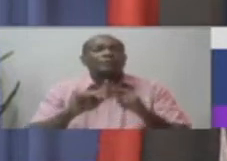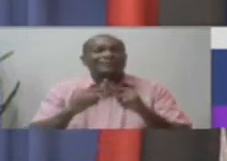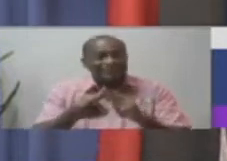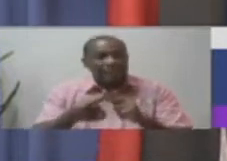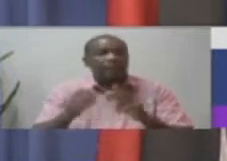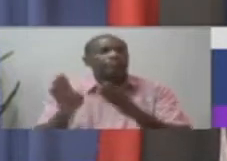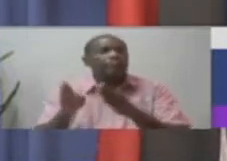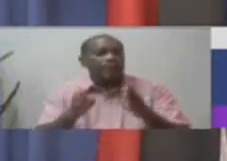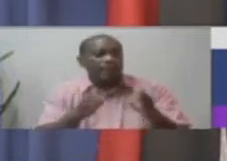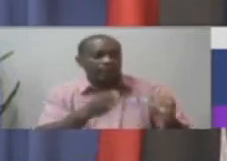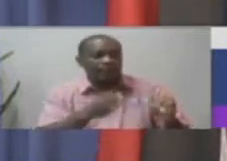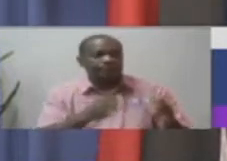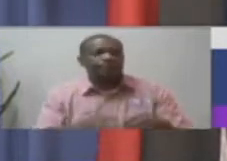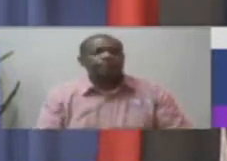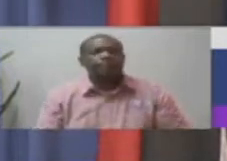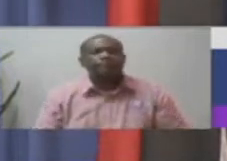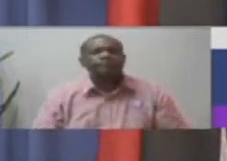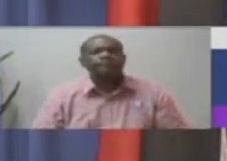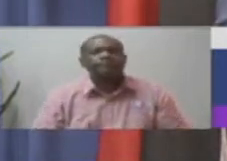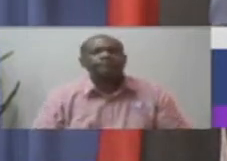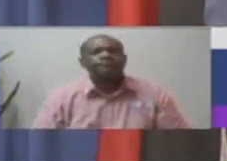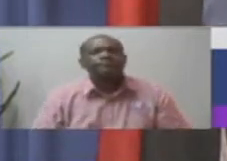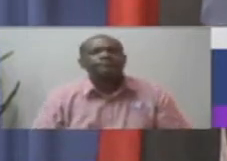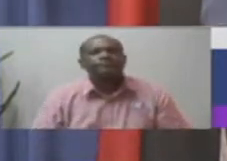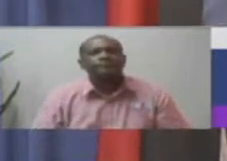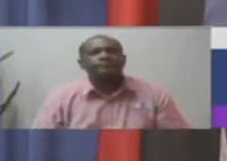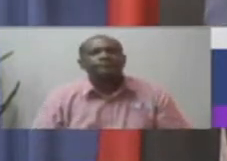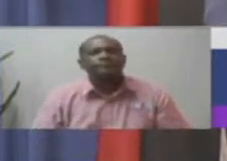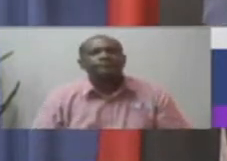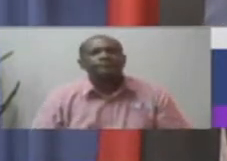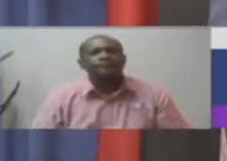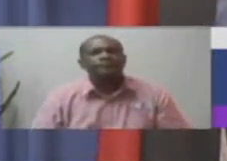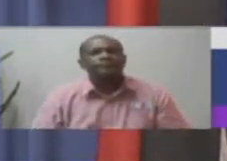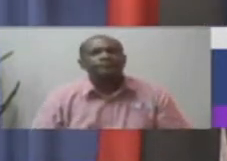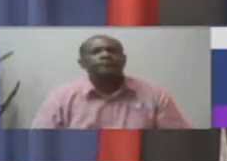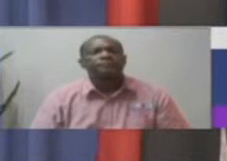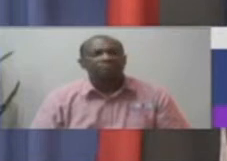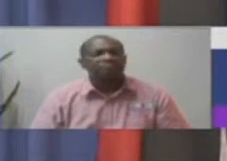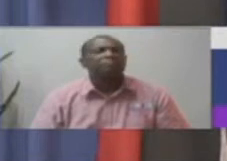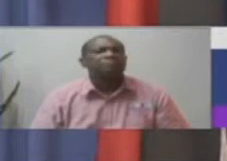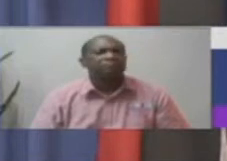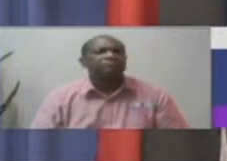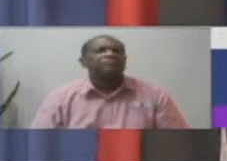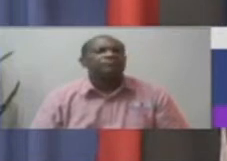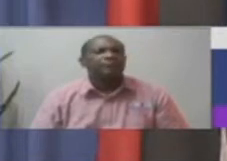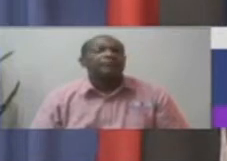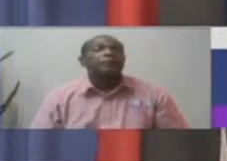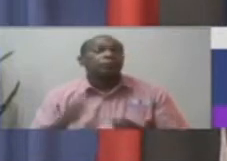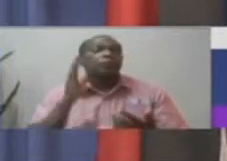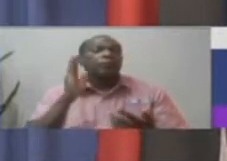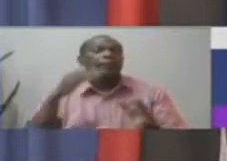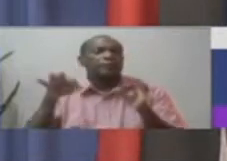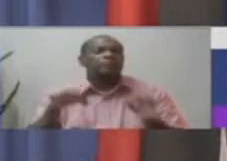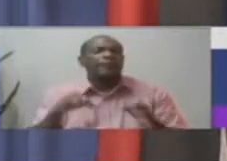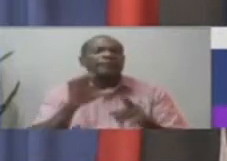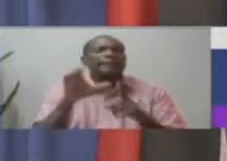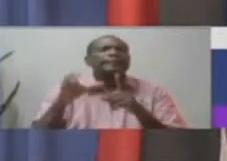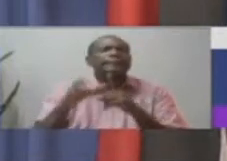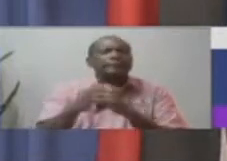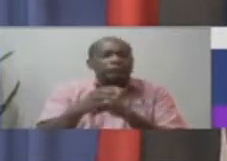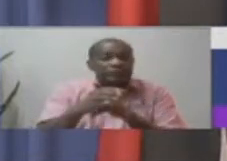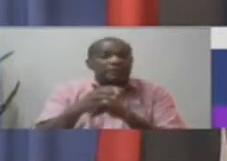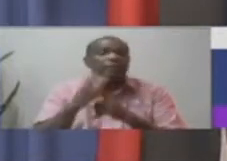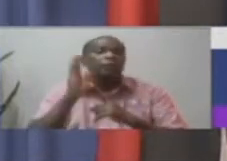up as to who can enter, under what conditions you will enter. And of course, if you come in